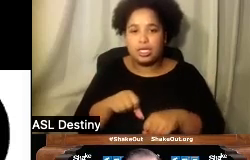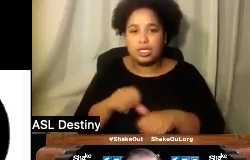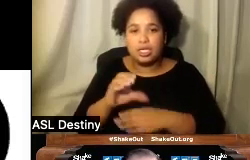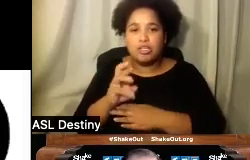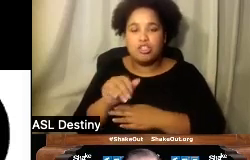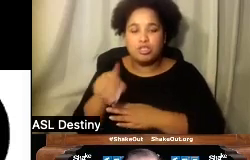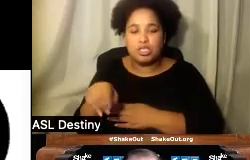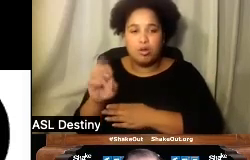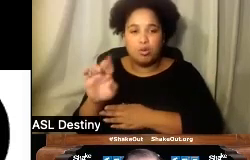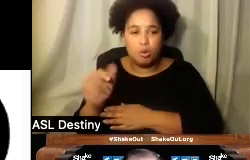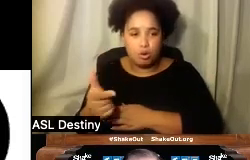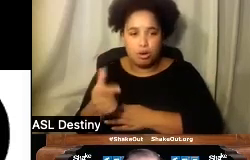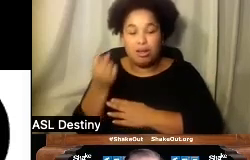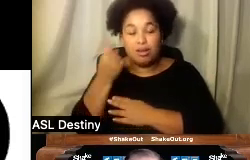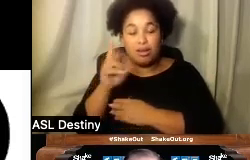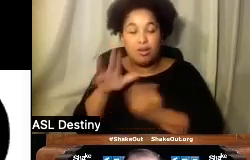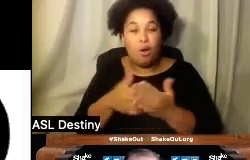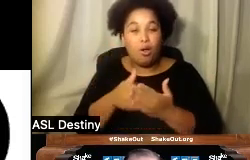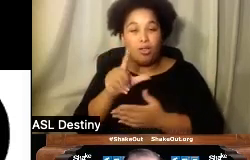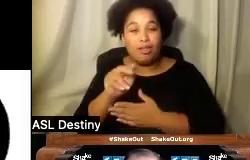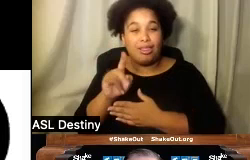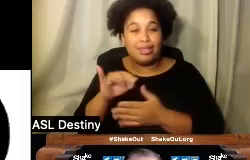Again, these links are also being put in the chat.